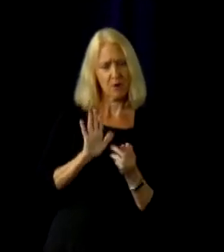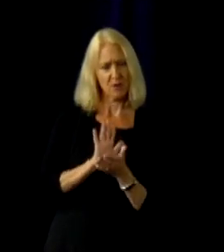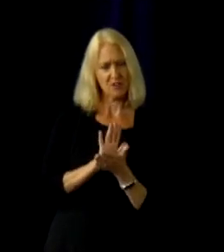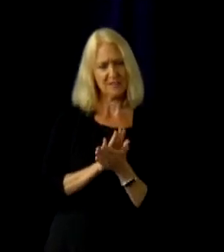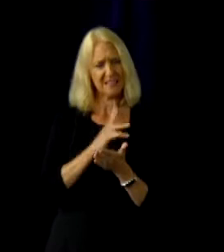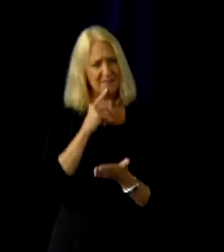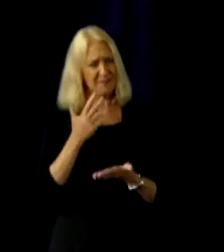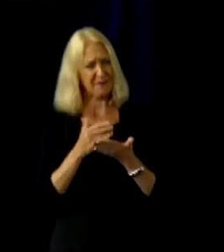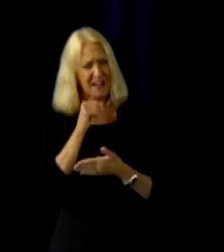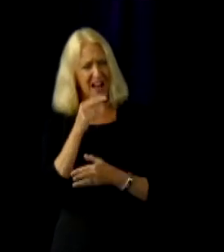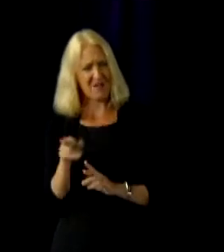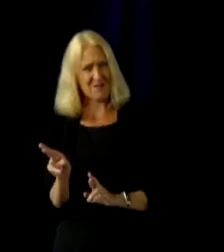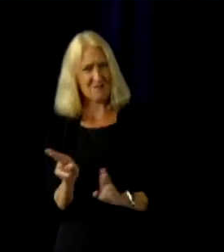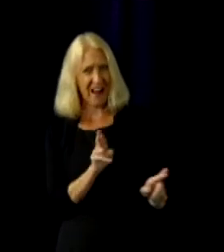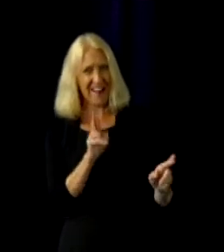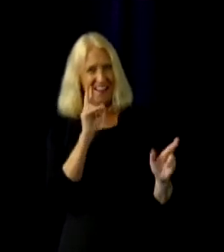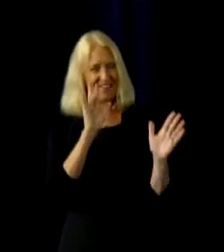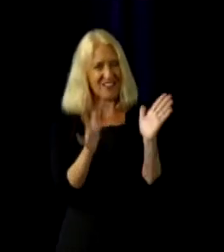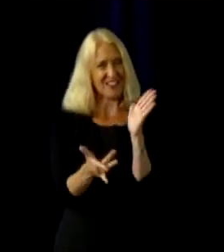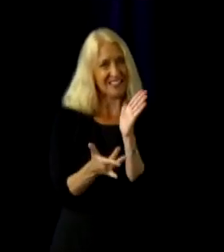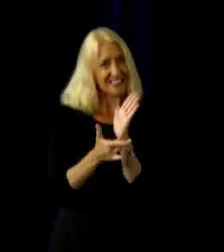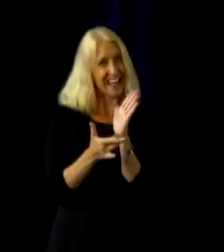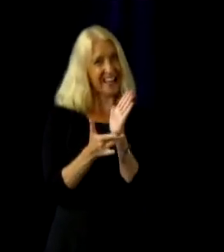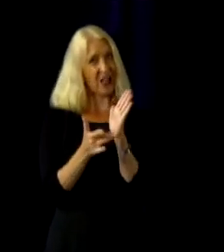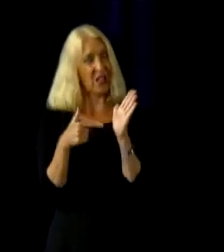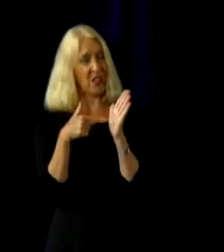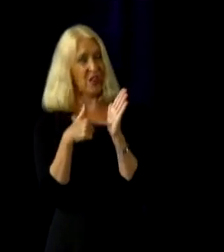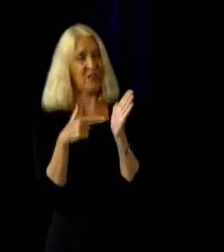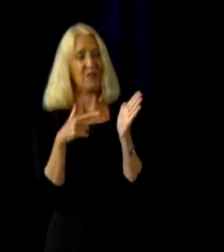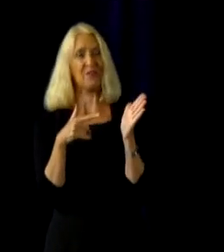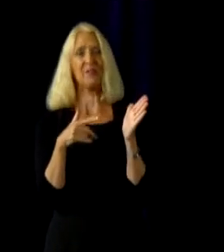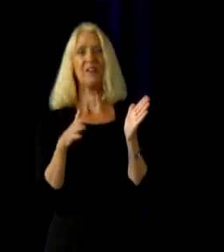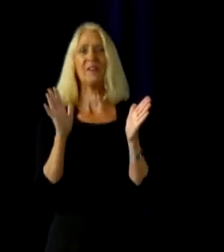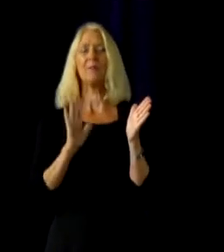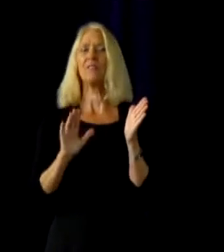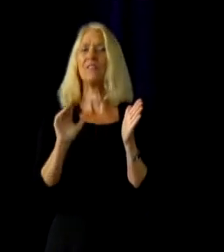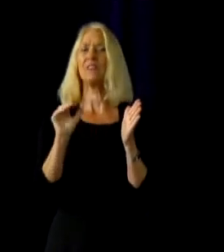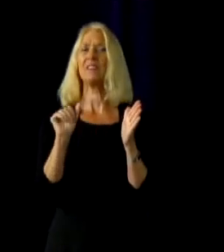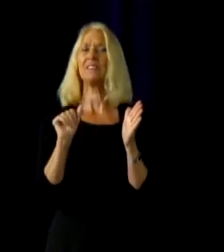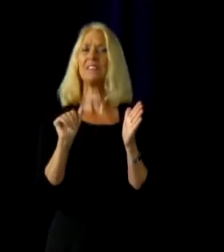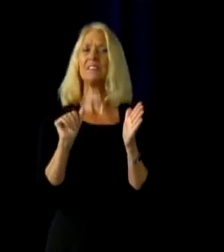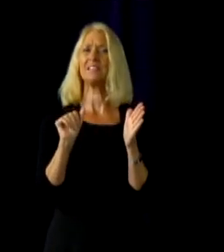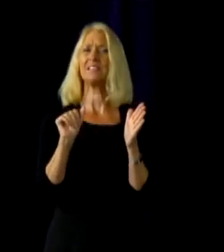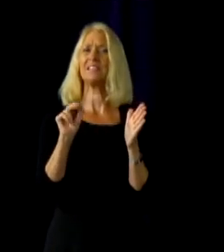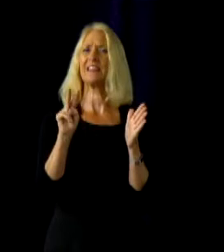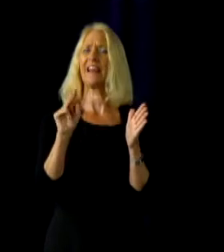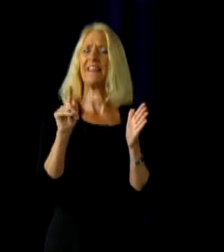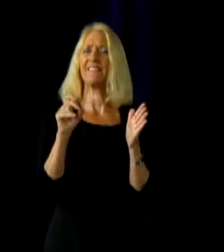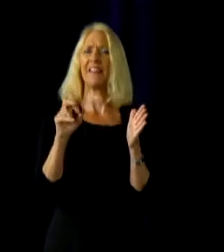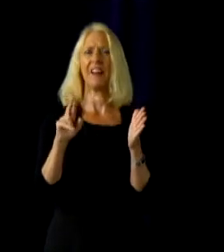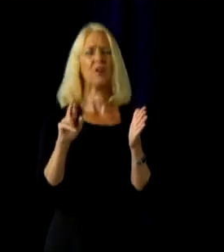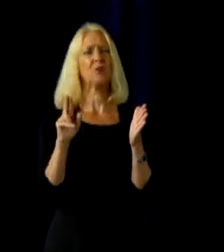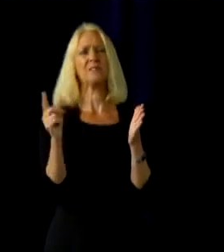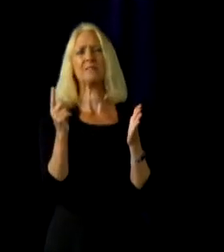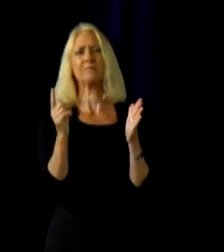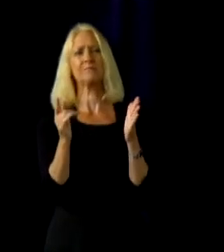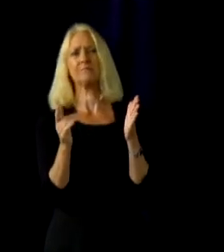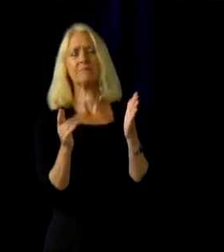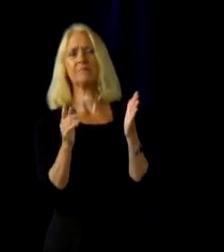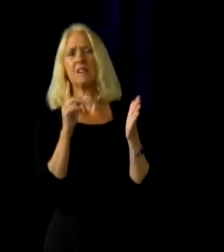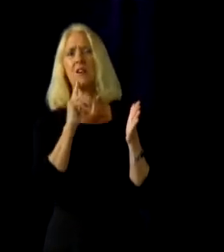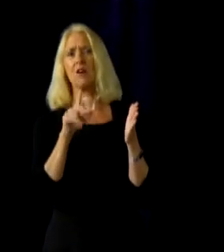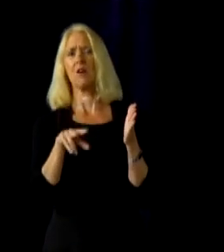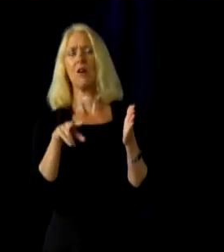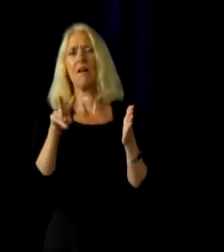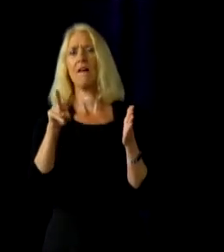not ready to go into the technical nursing. During that time, the ADN program was technical nursing, practical nursing was vocational